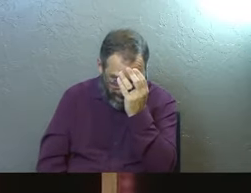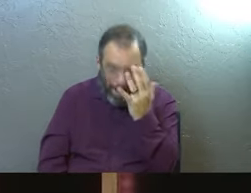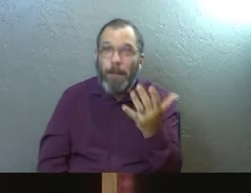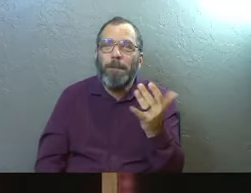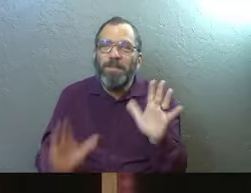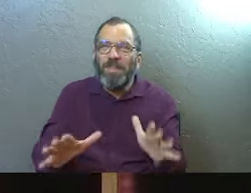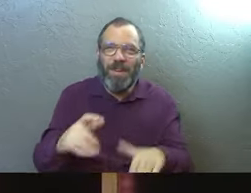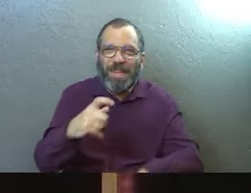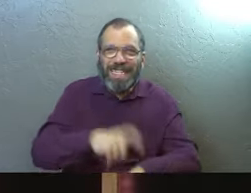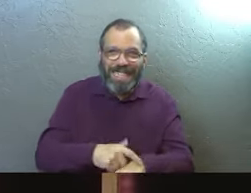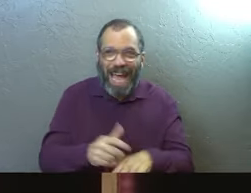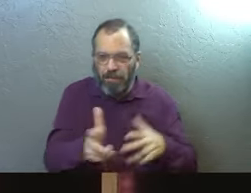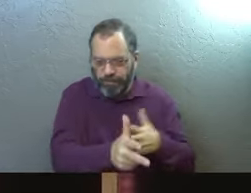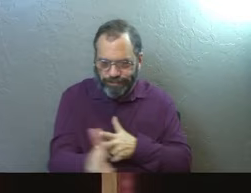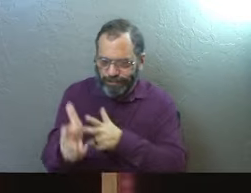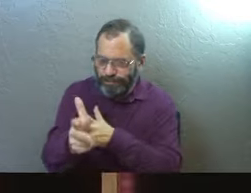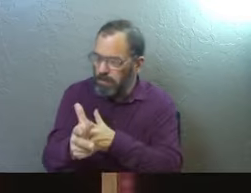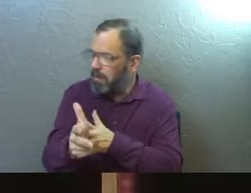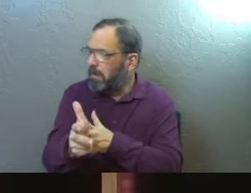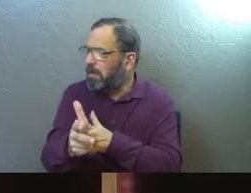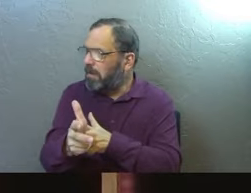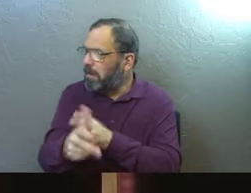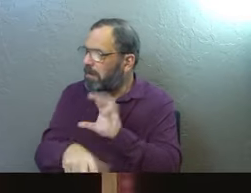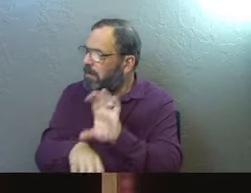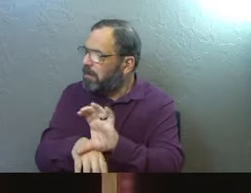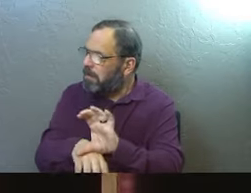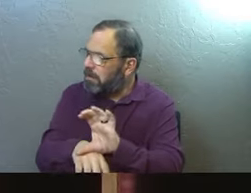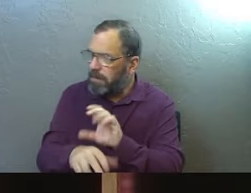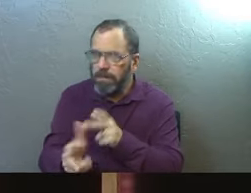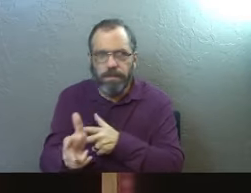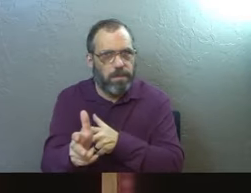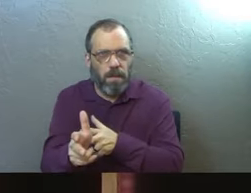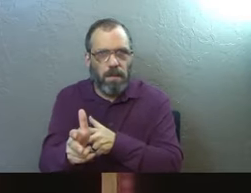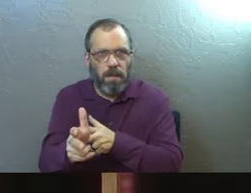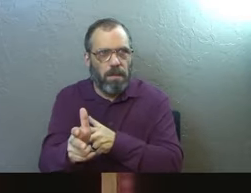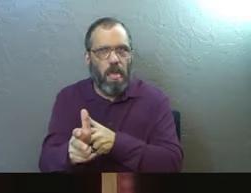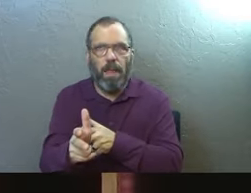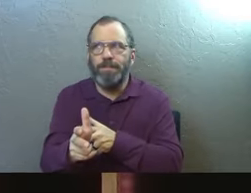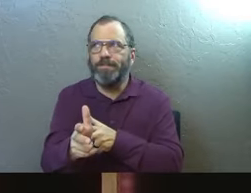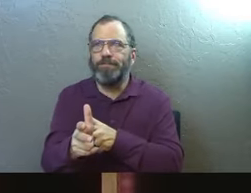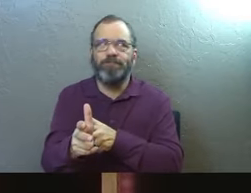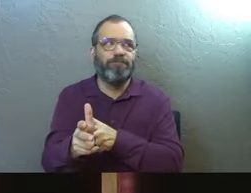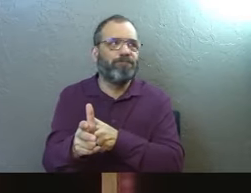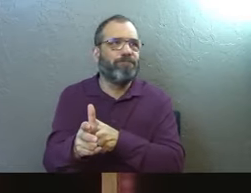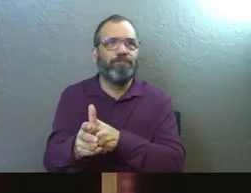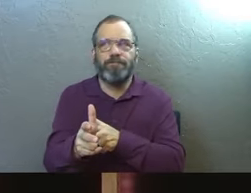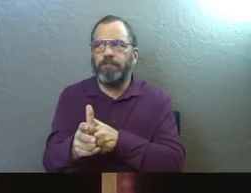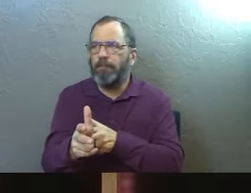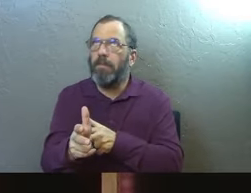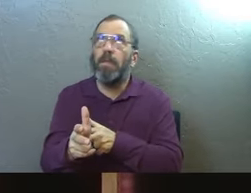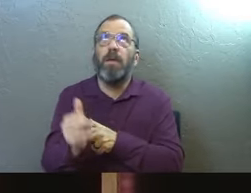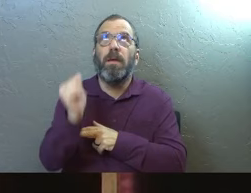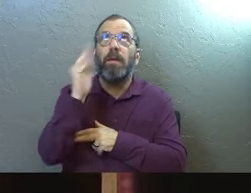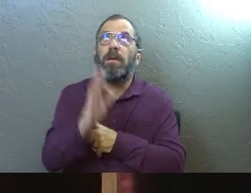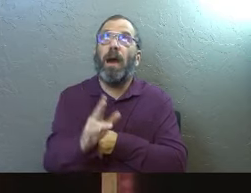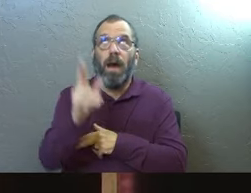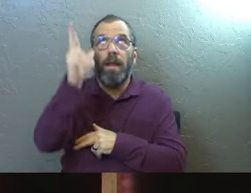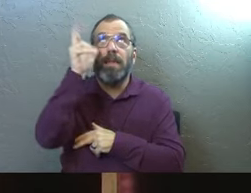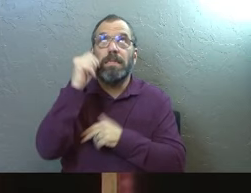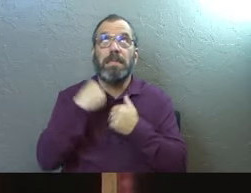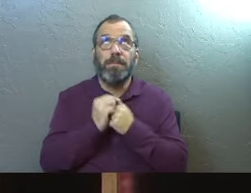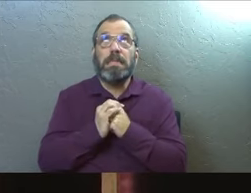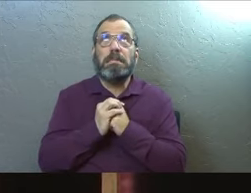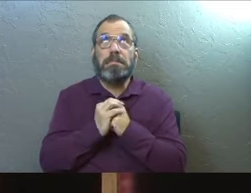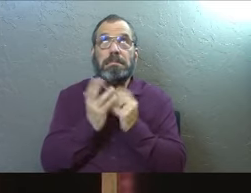You know, you have that moment where it's like you see the policeman pull in behind you and you're like, oh God, if you ever listen to